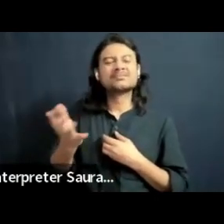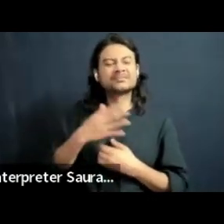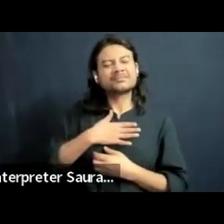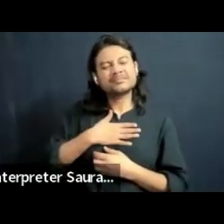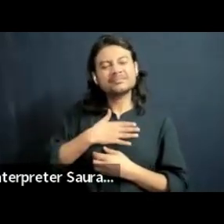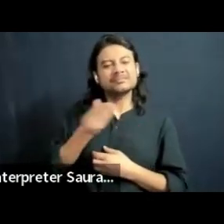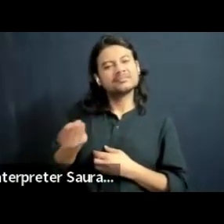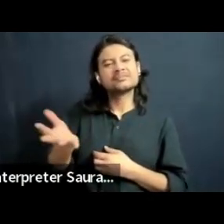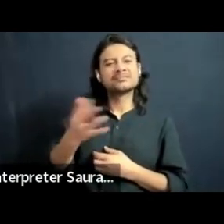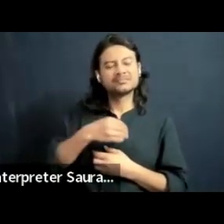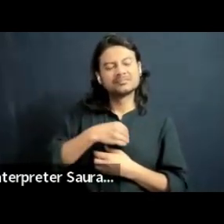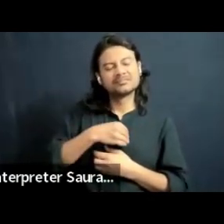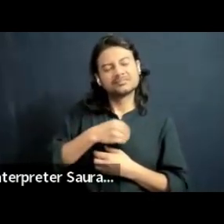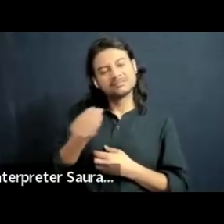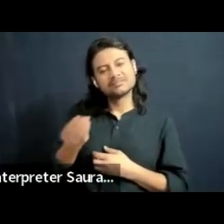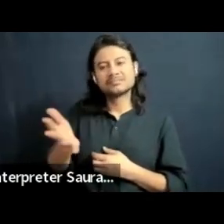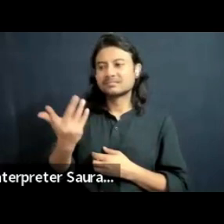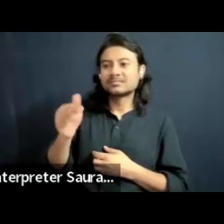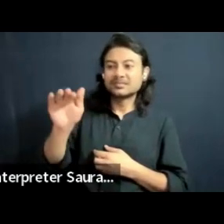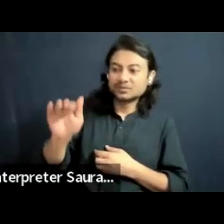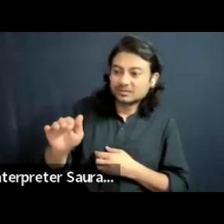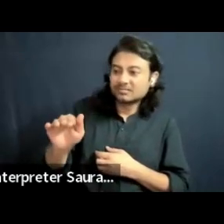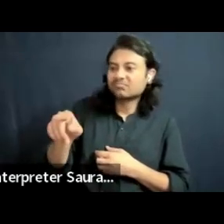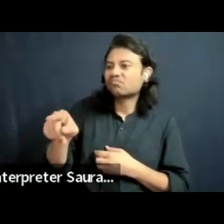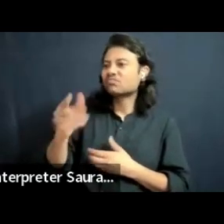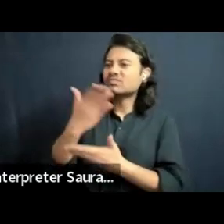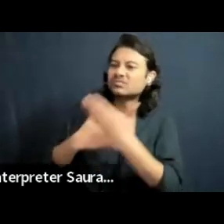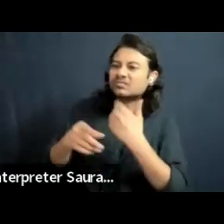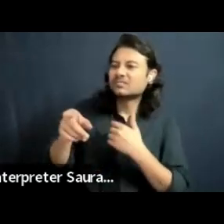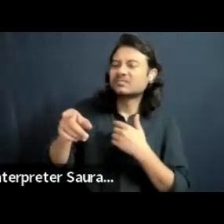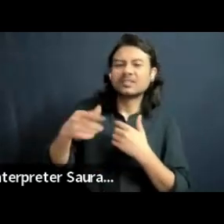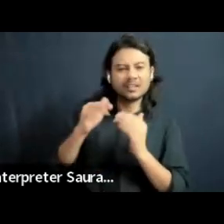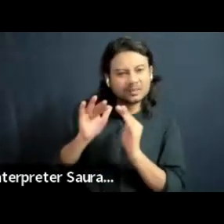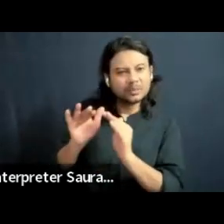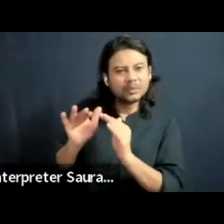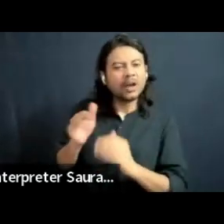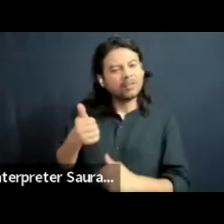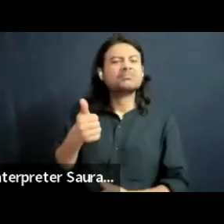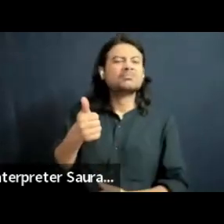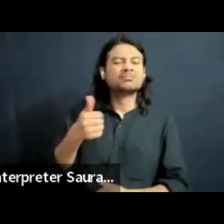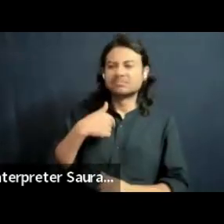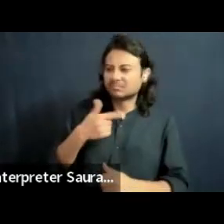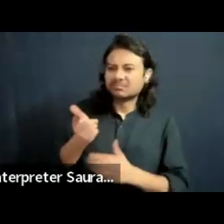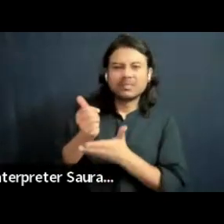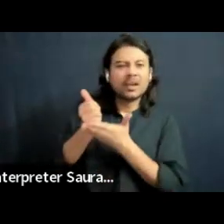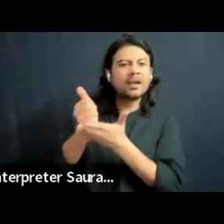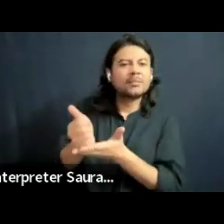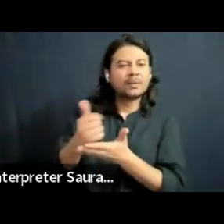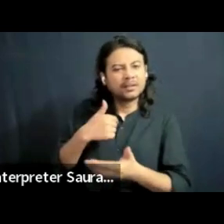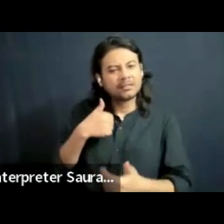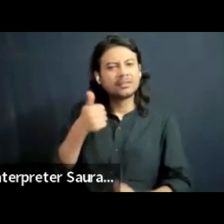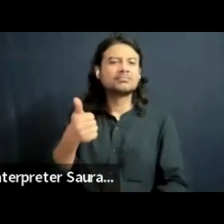child, it's all right. I was a kind of do-gooder. The relationship